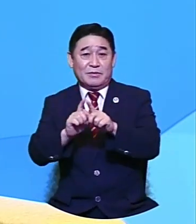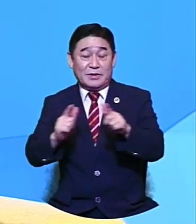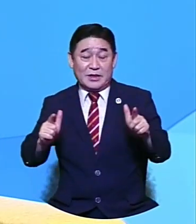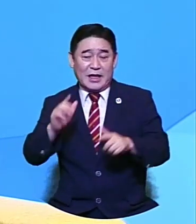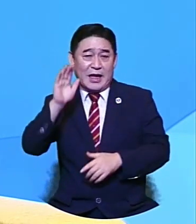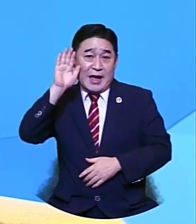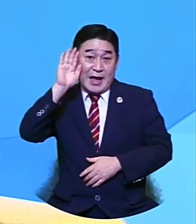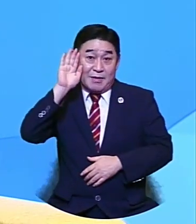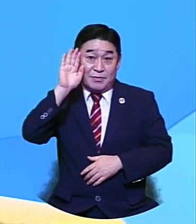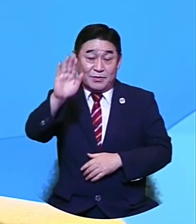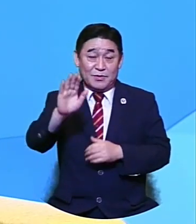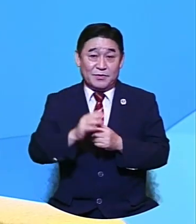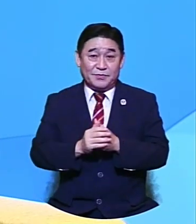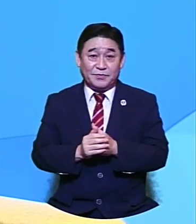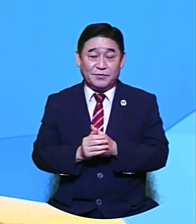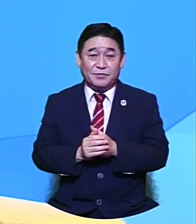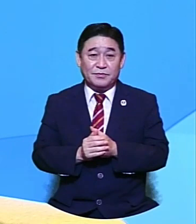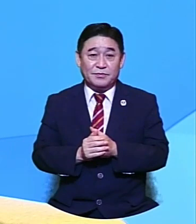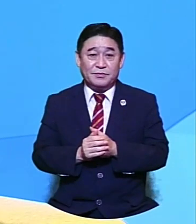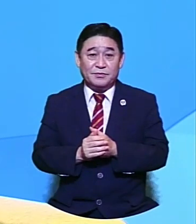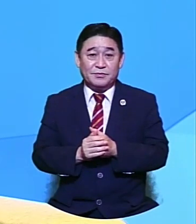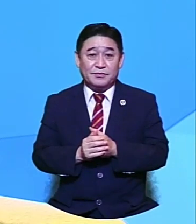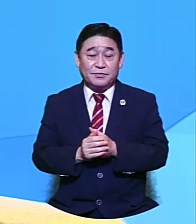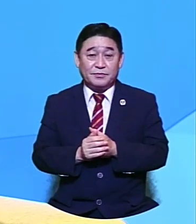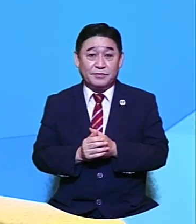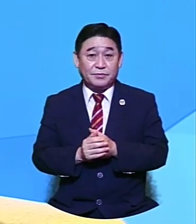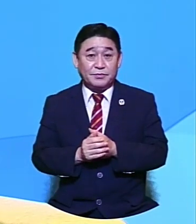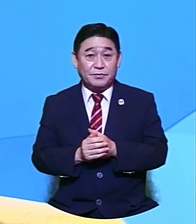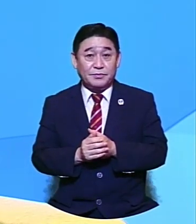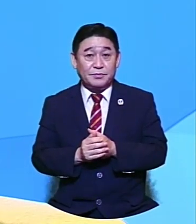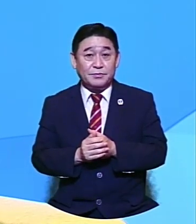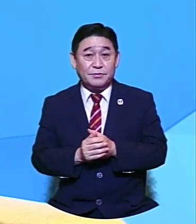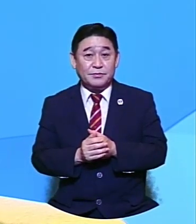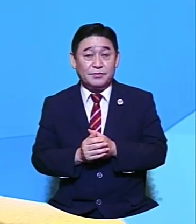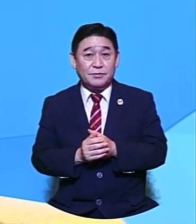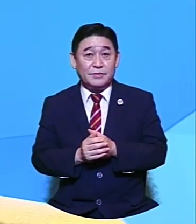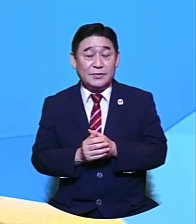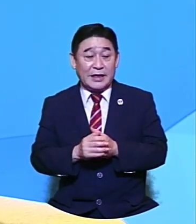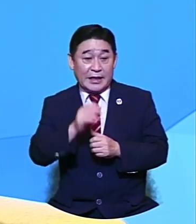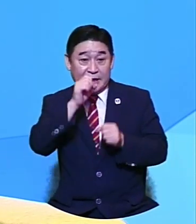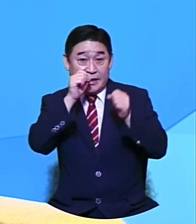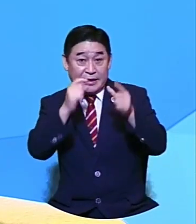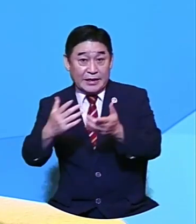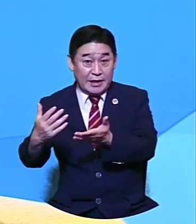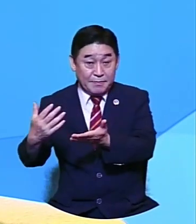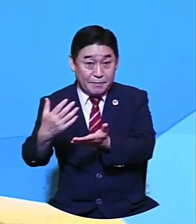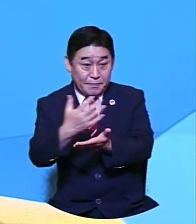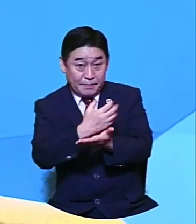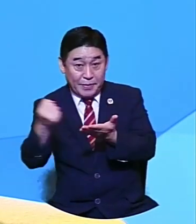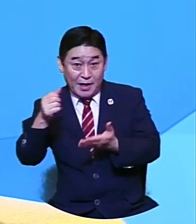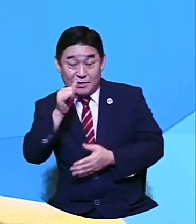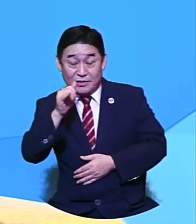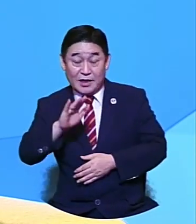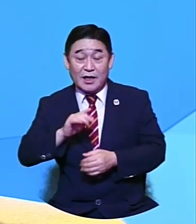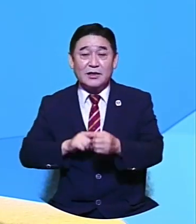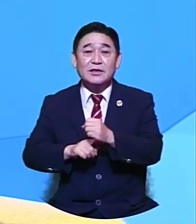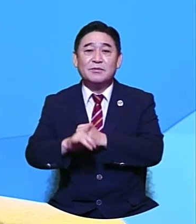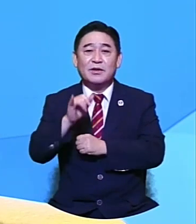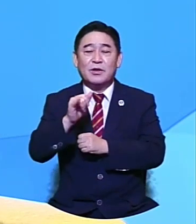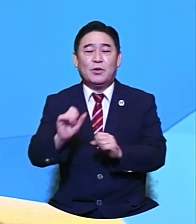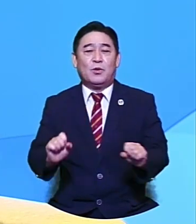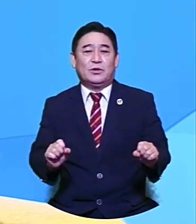in terms of the market. And also, at the same time, if we can support the development of